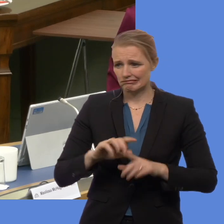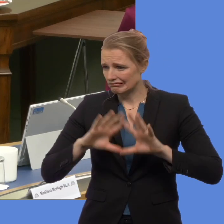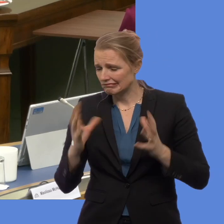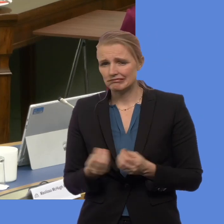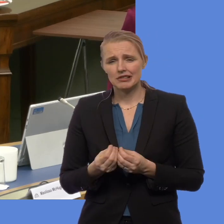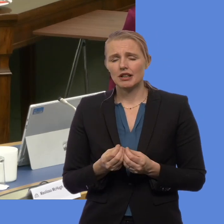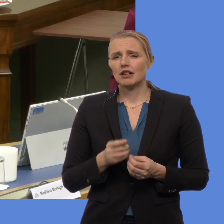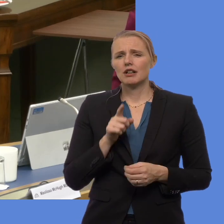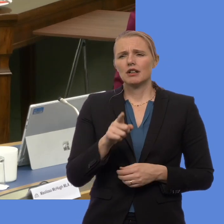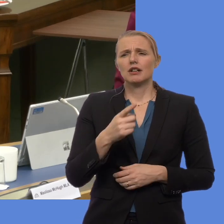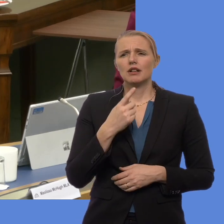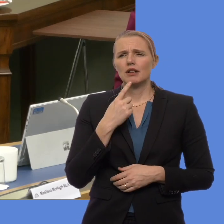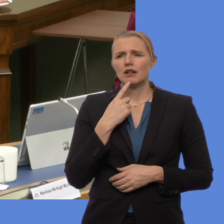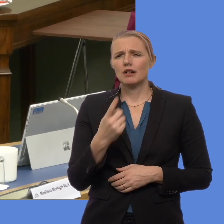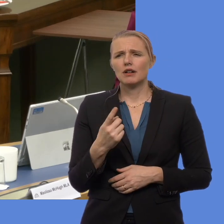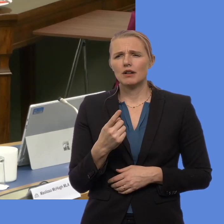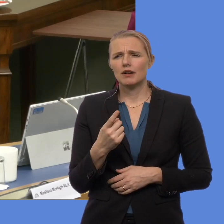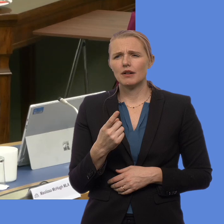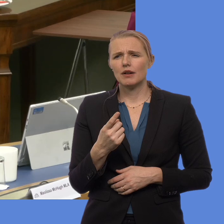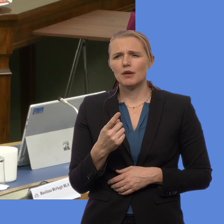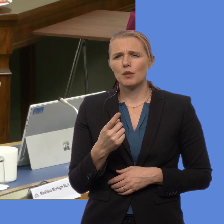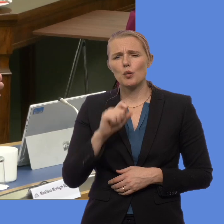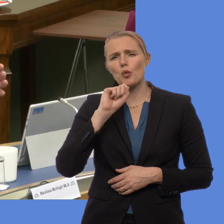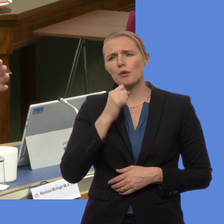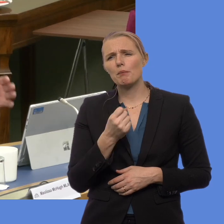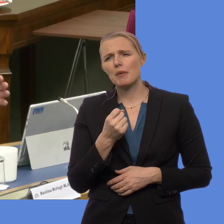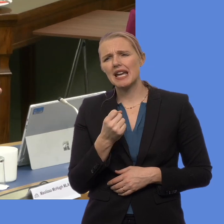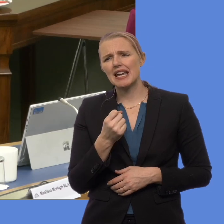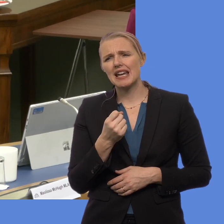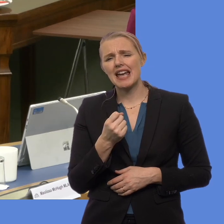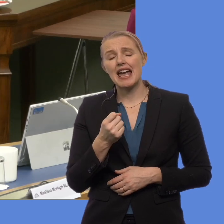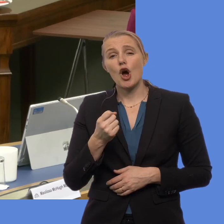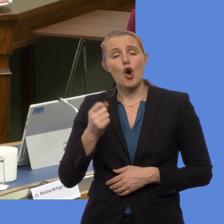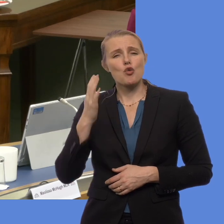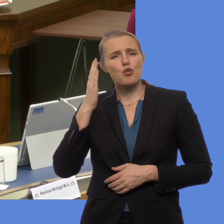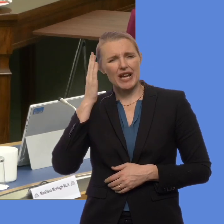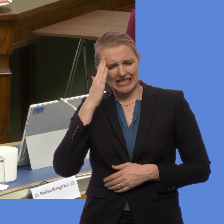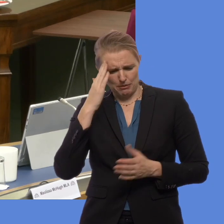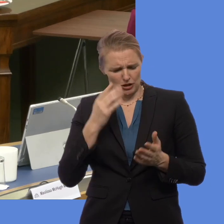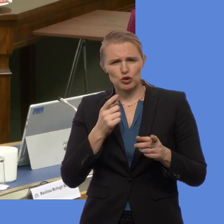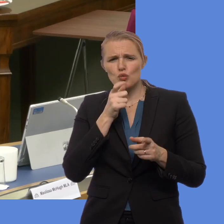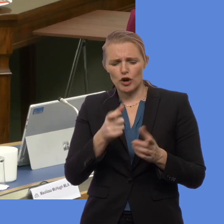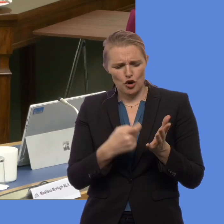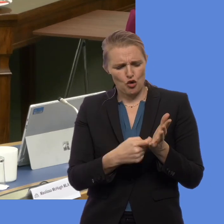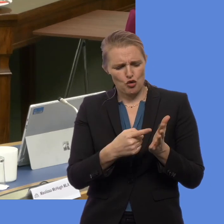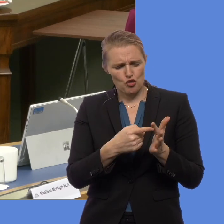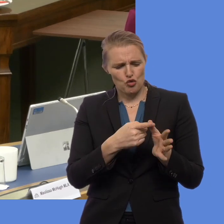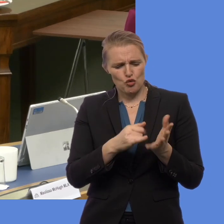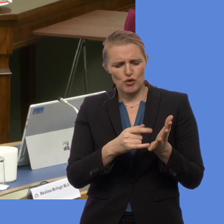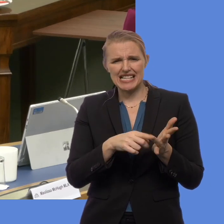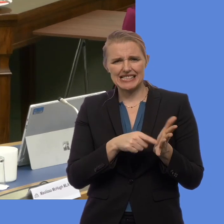that it would be where it seemed to be reasonable in terms of